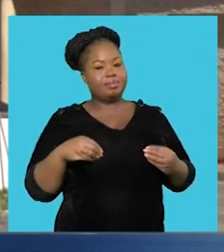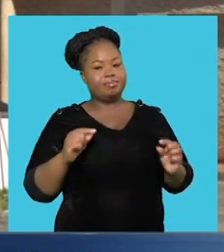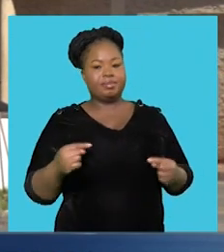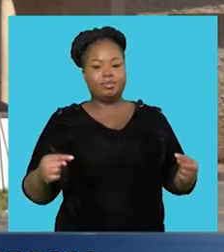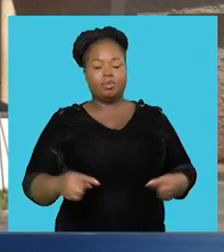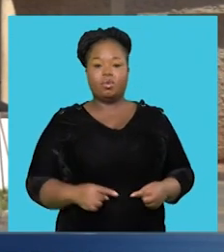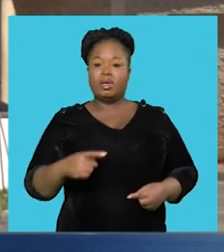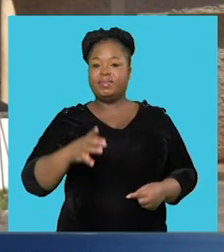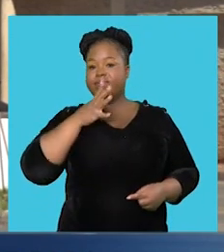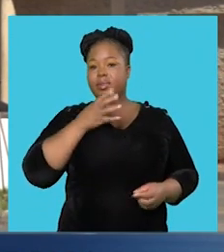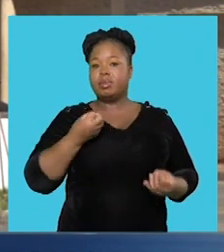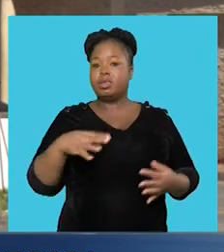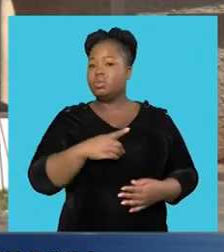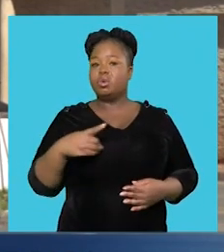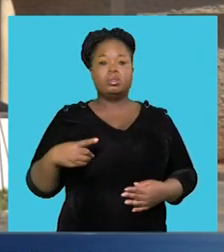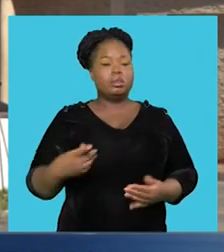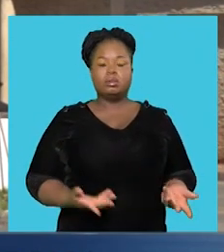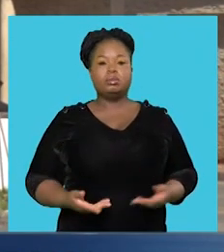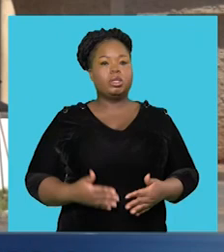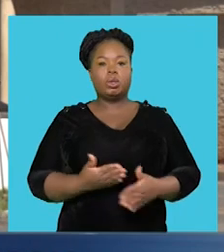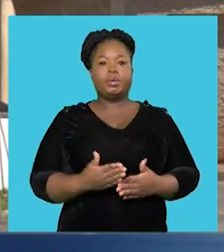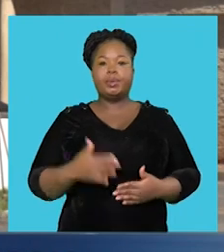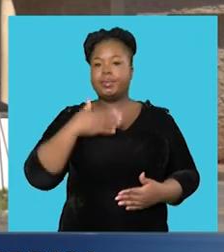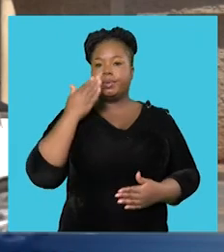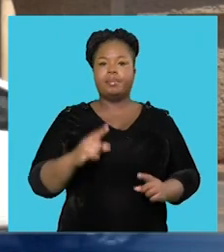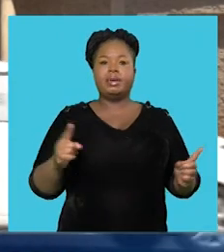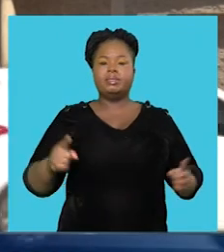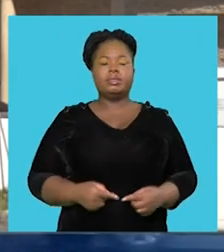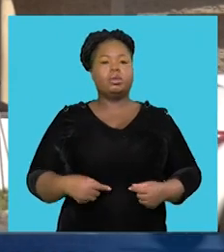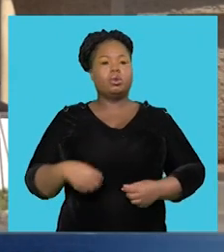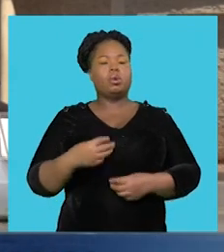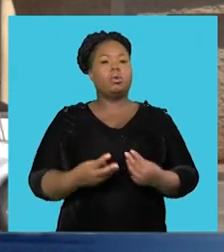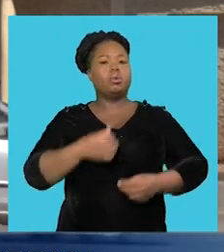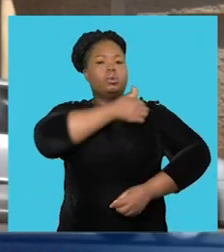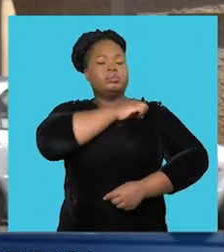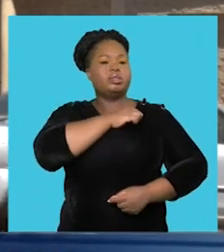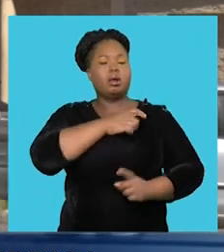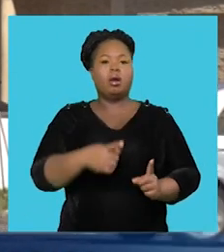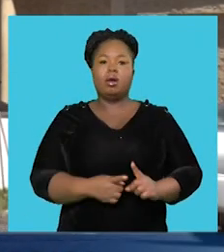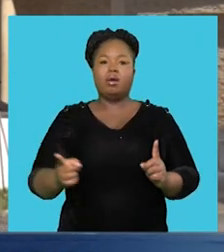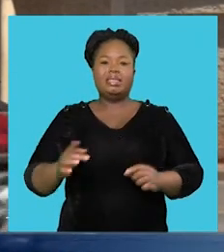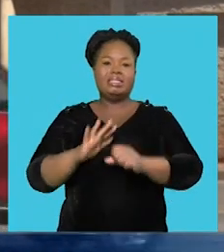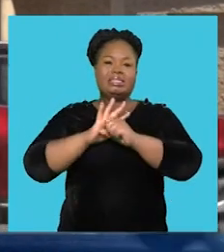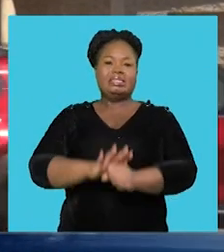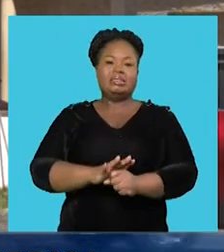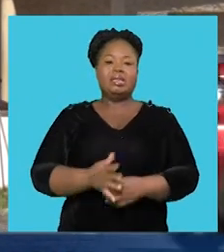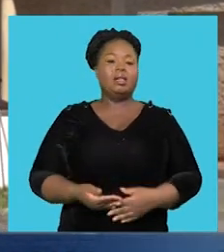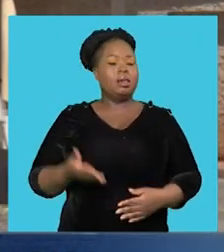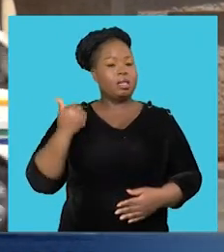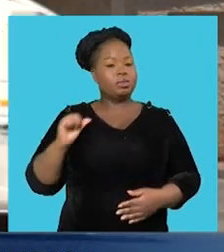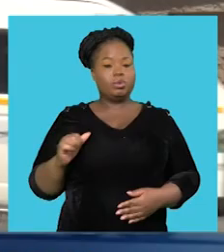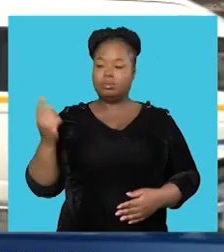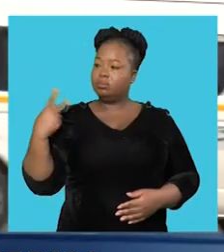hundreds of doctors currently go jobless while hospitals are strained. Just last week, Dr. Letlape and